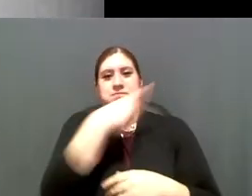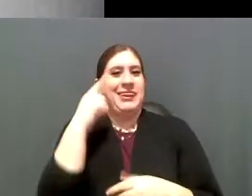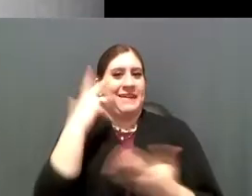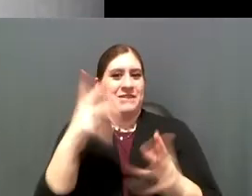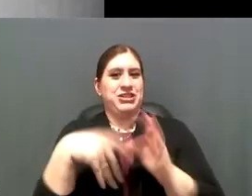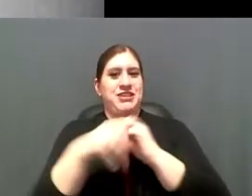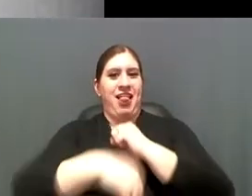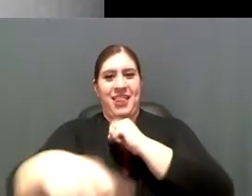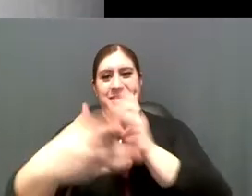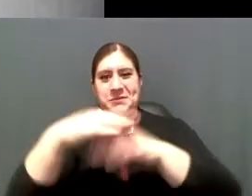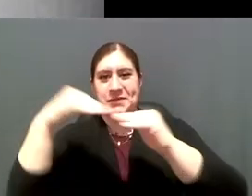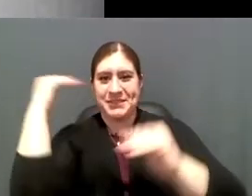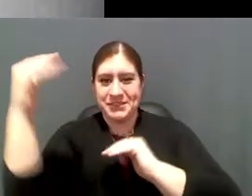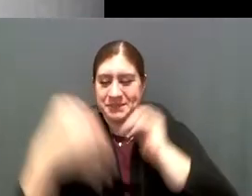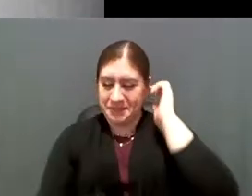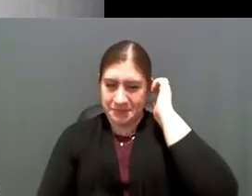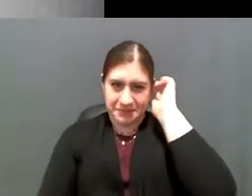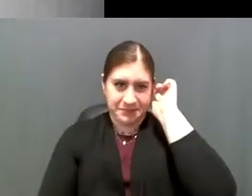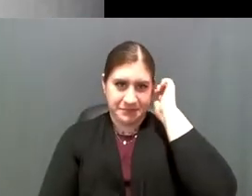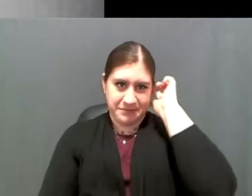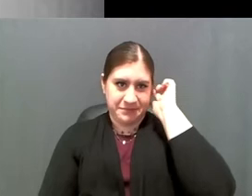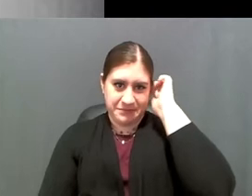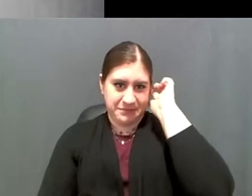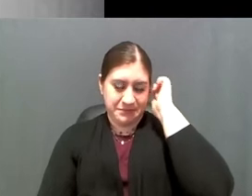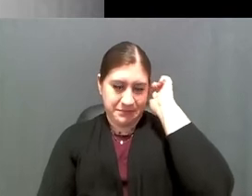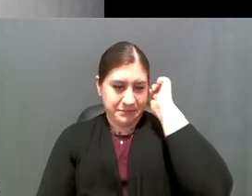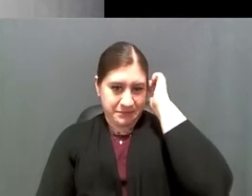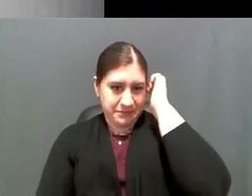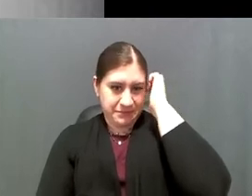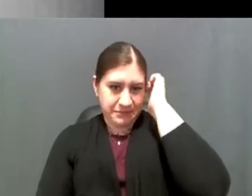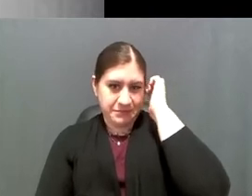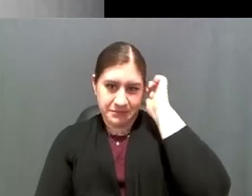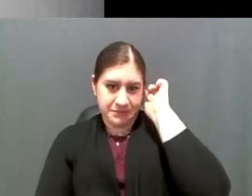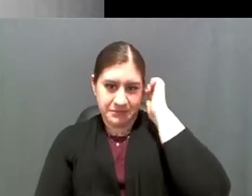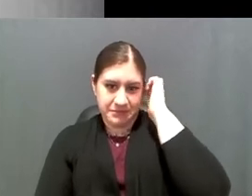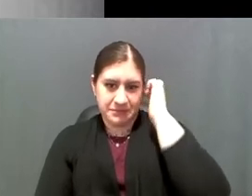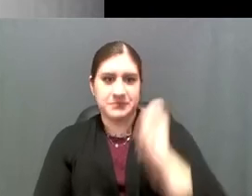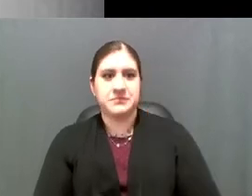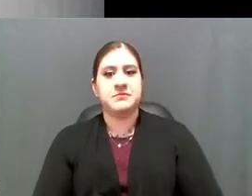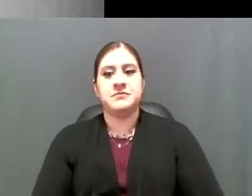long already.